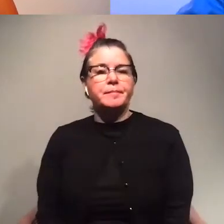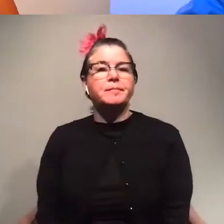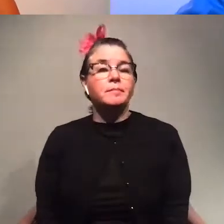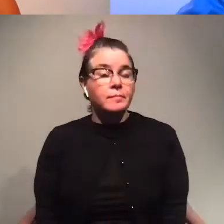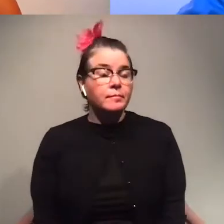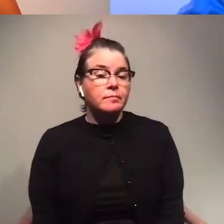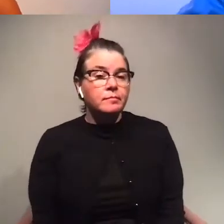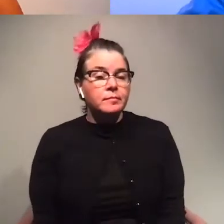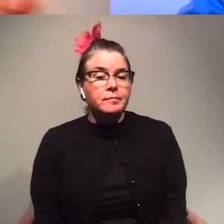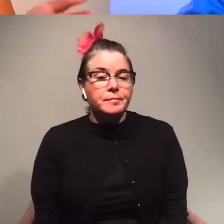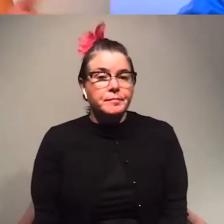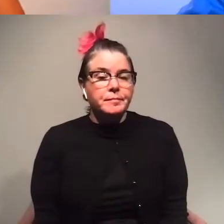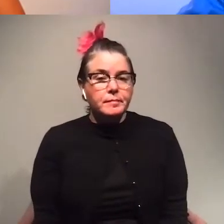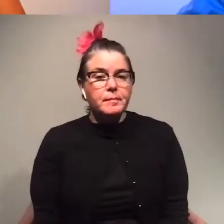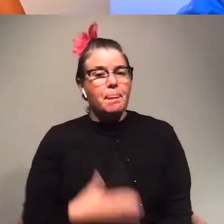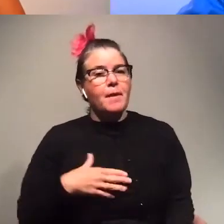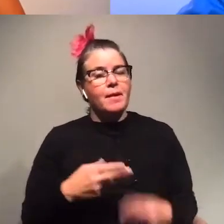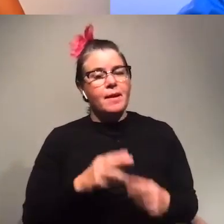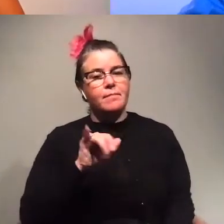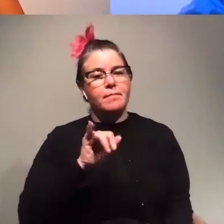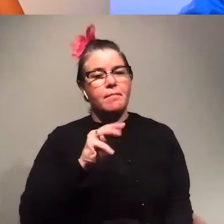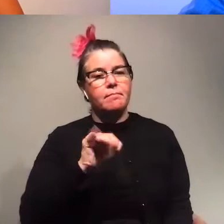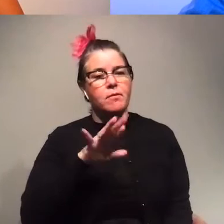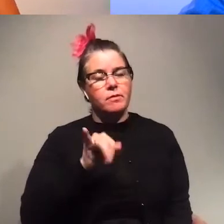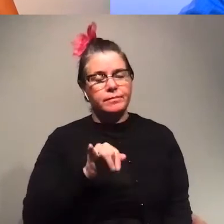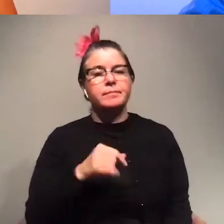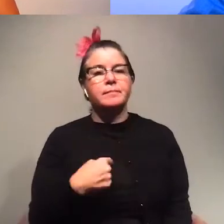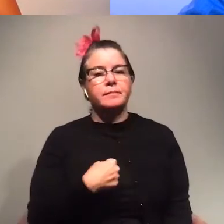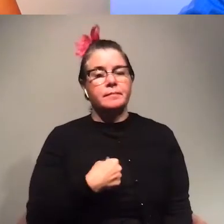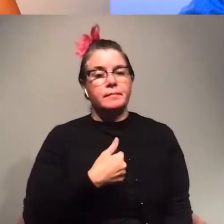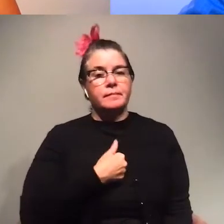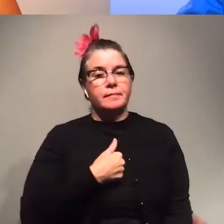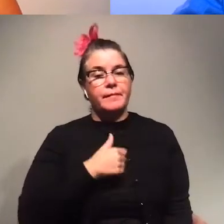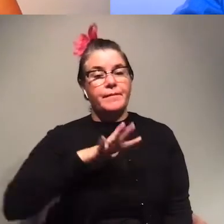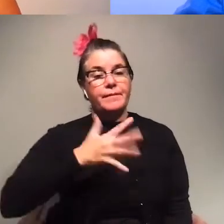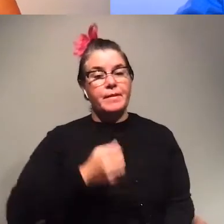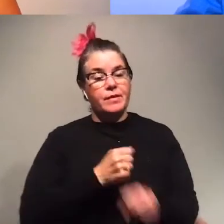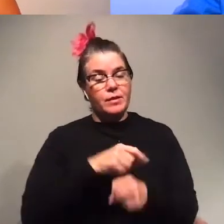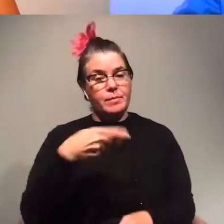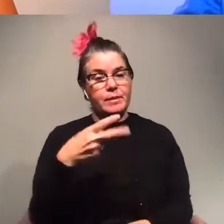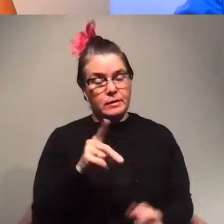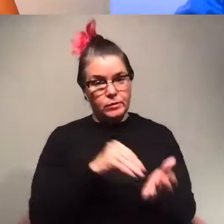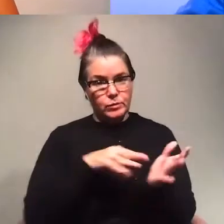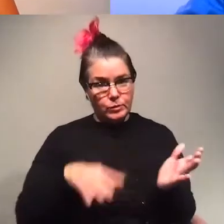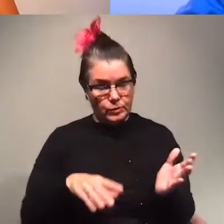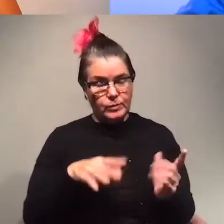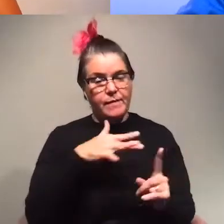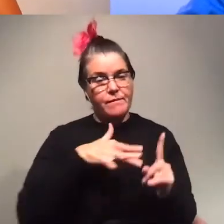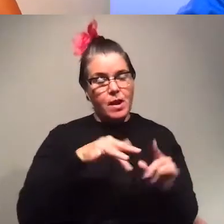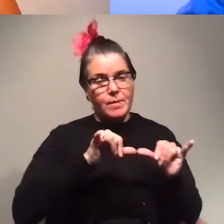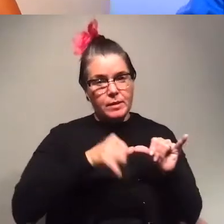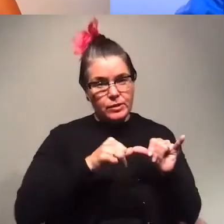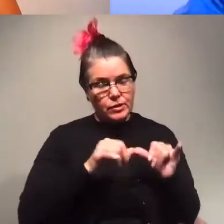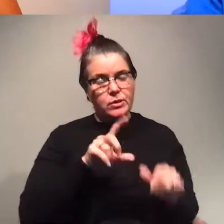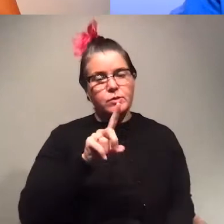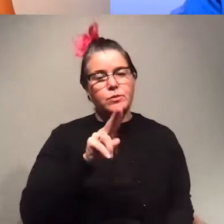Yeah, so my name is Imari. I am a fifth year PhD student in environmental engineering at